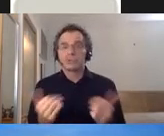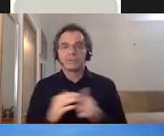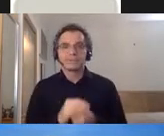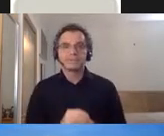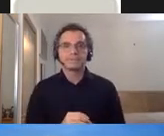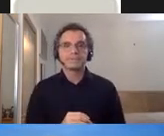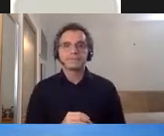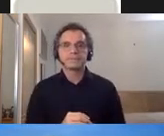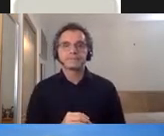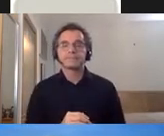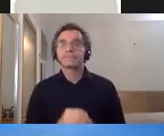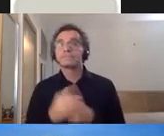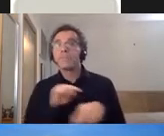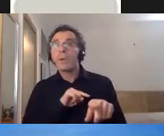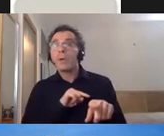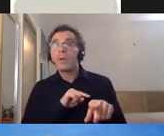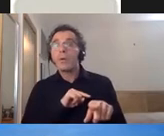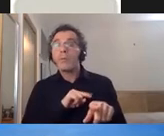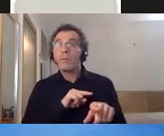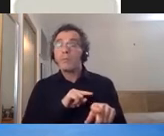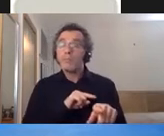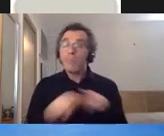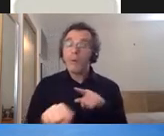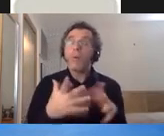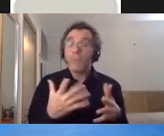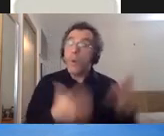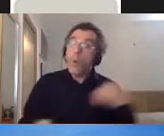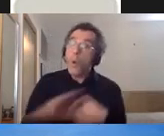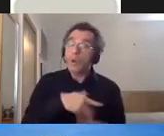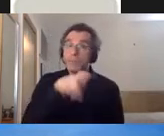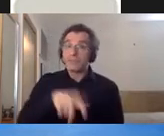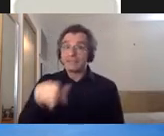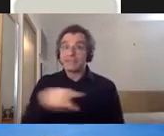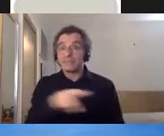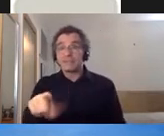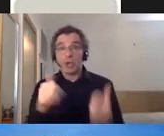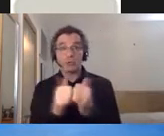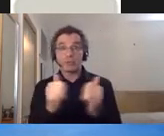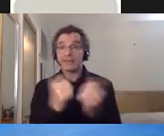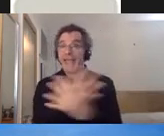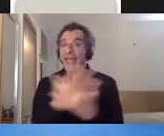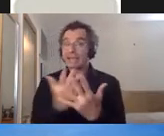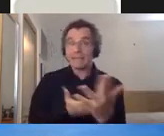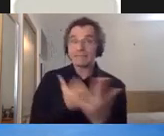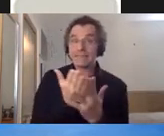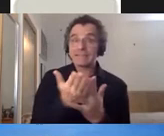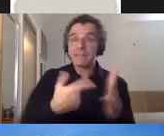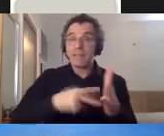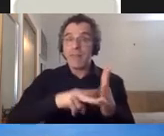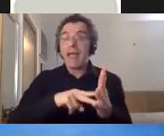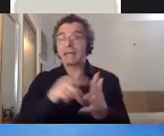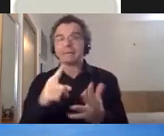Conclusion. All of the participants taking part in this project agreed that any accessibility plan would be